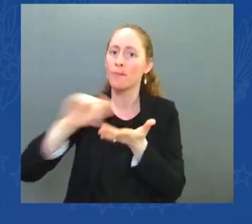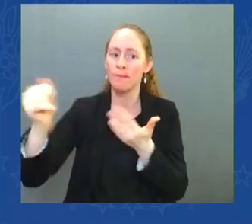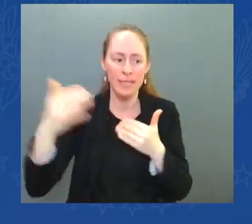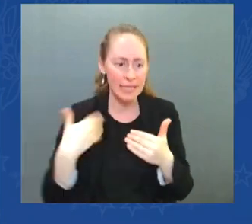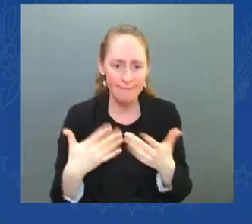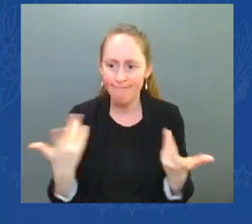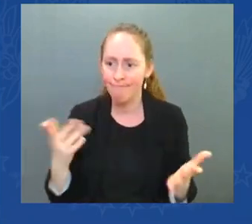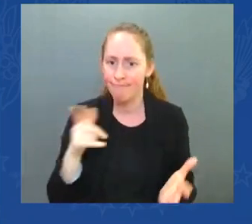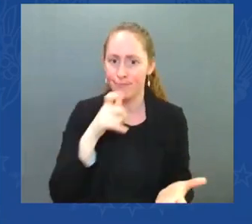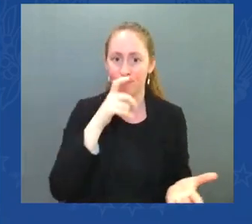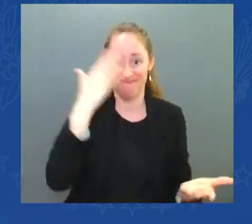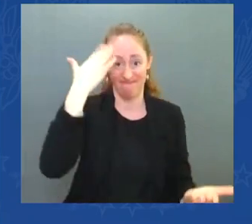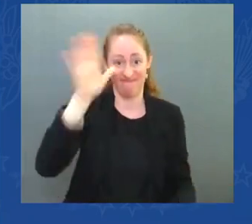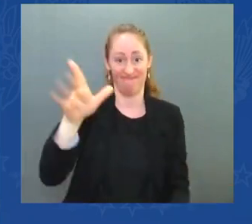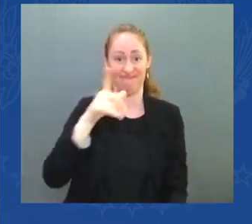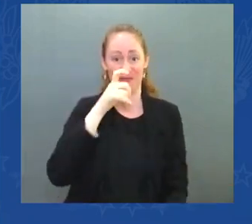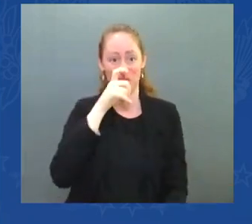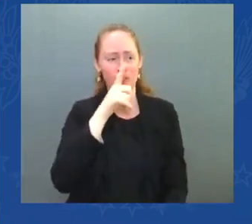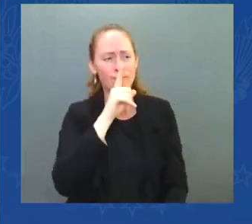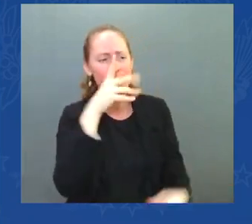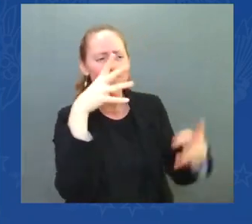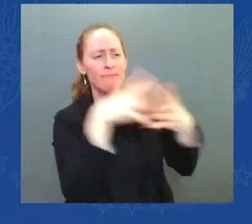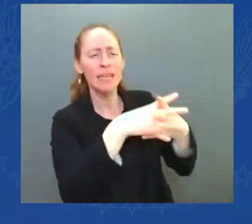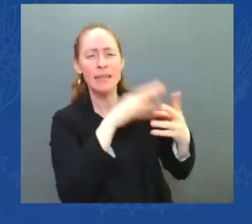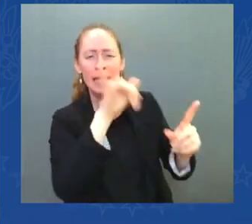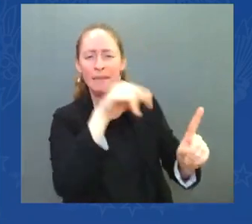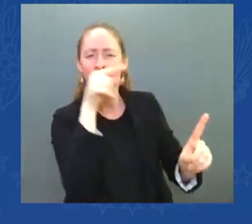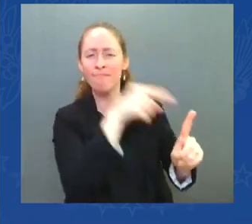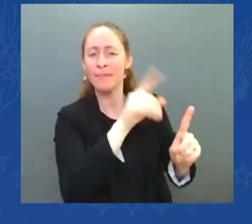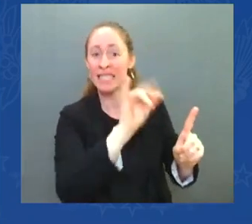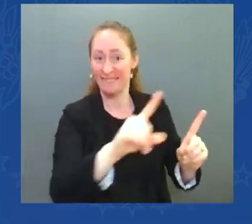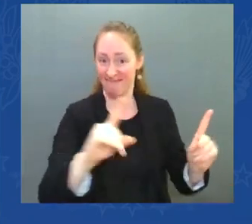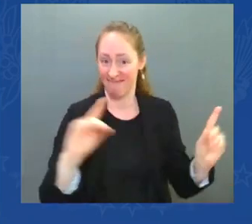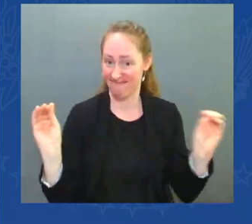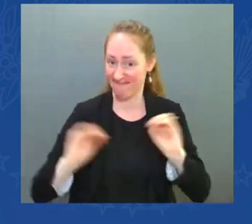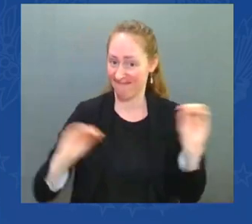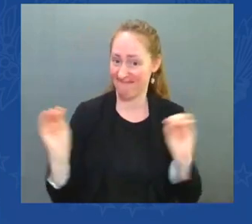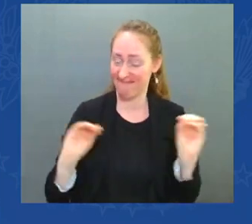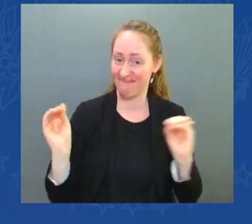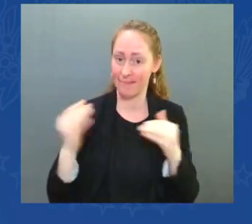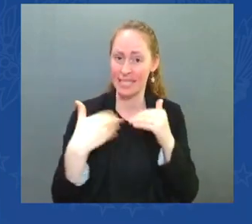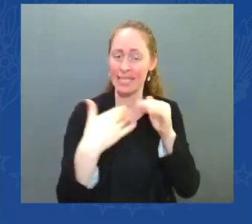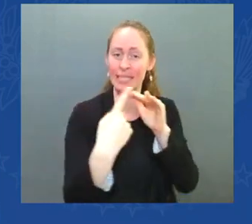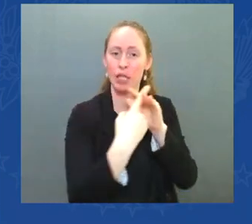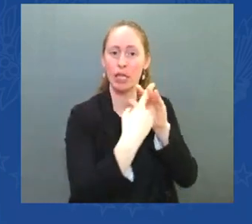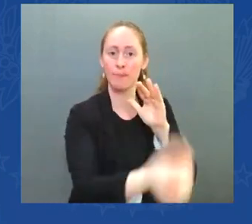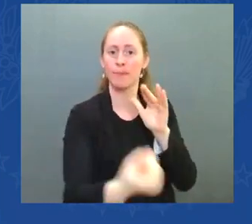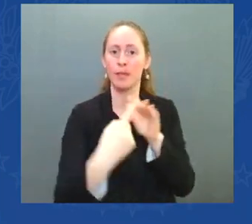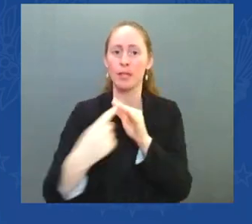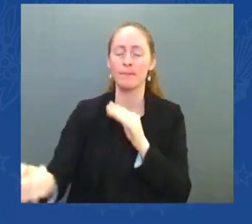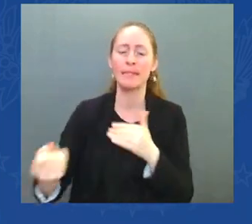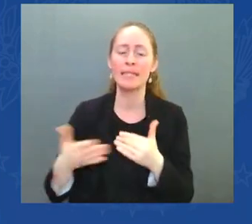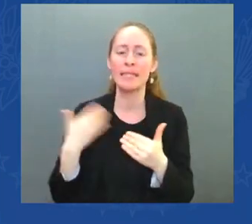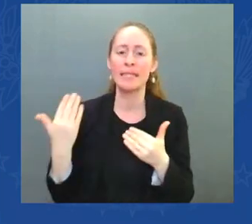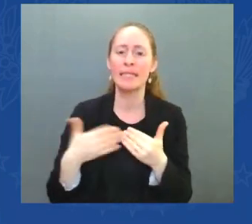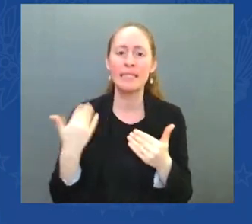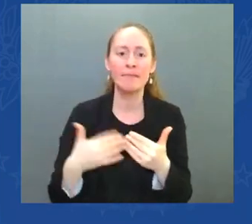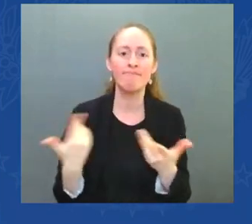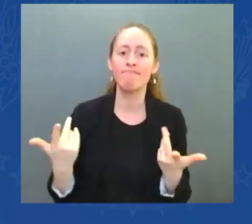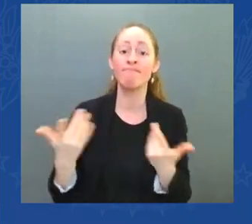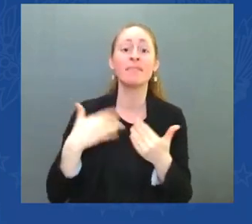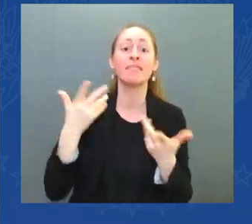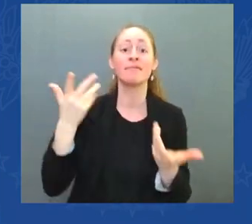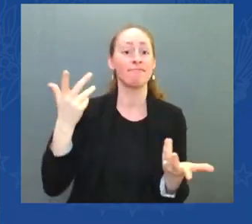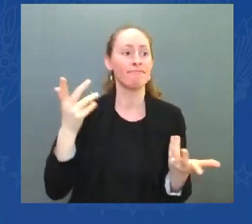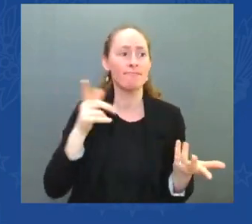easy they are to access and how difficult they are to trace, ghost guns pose an especially